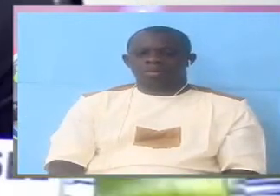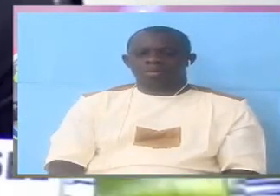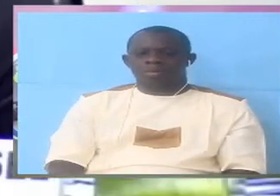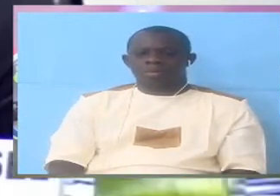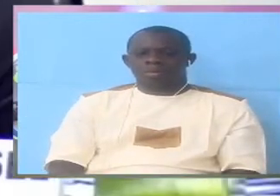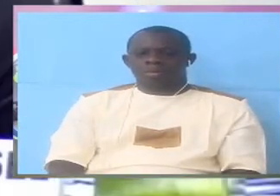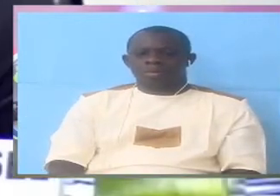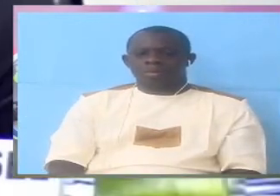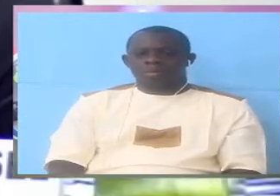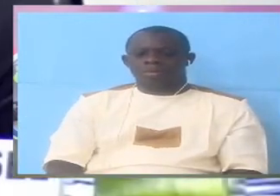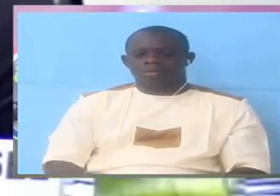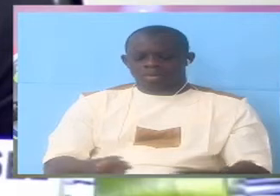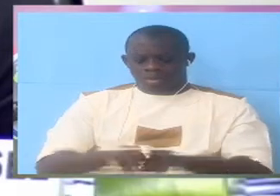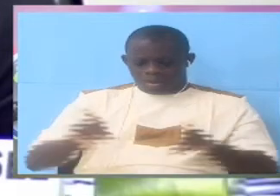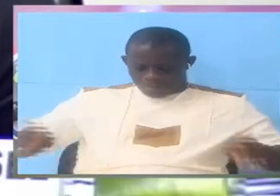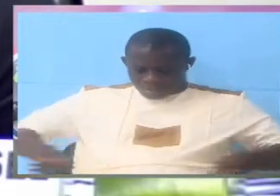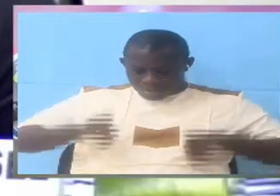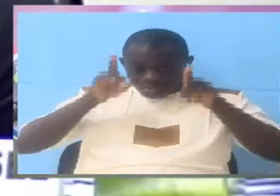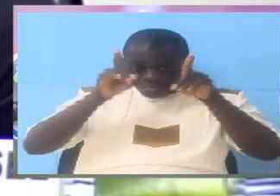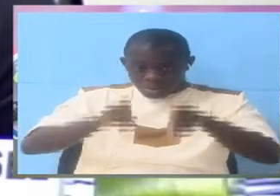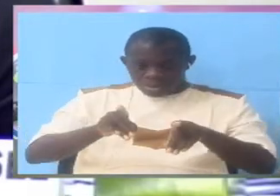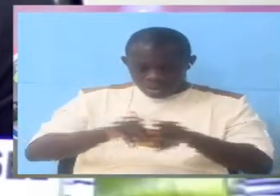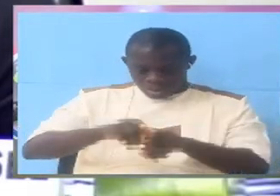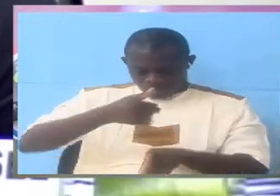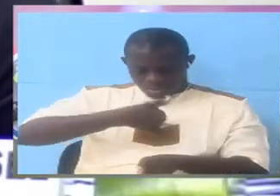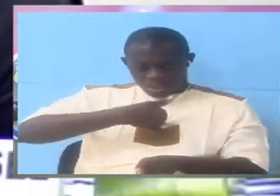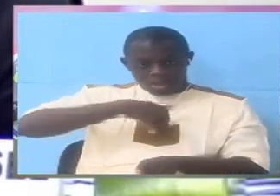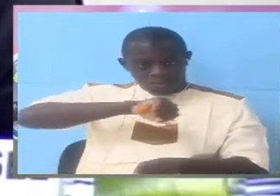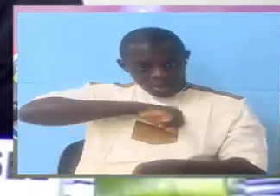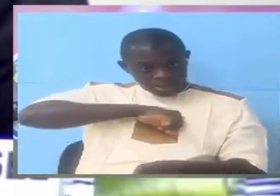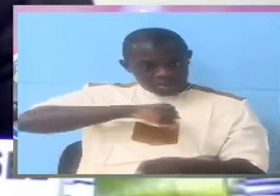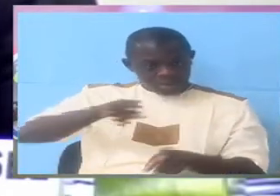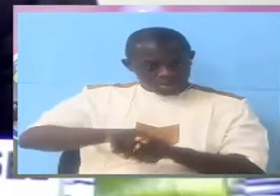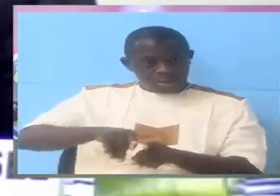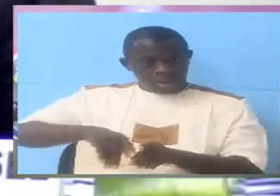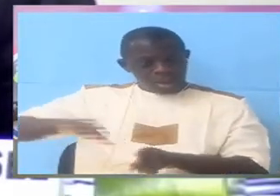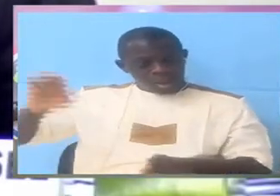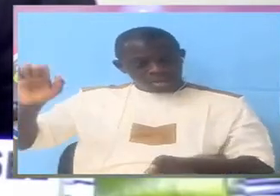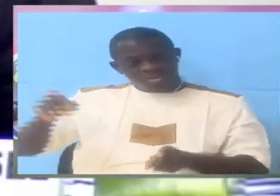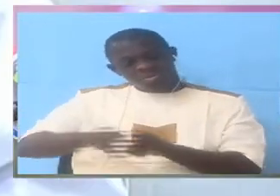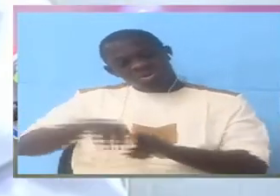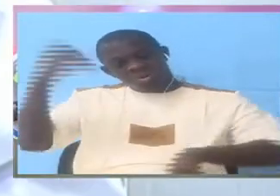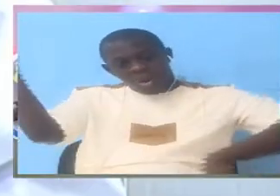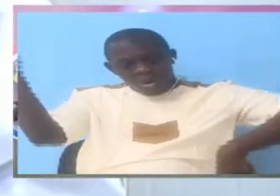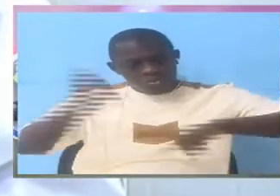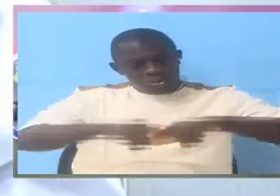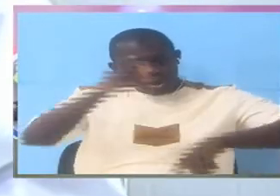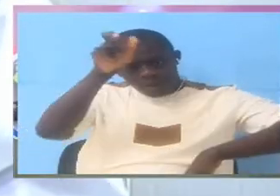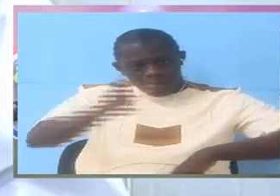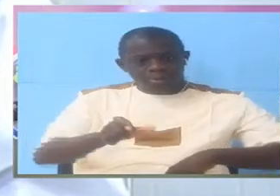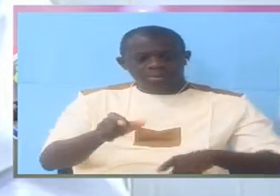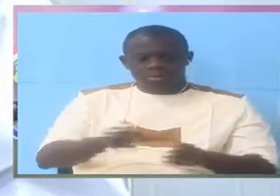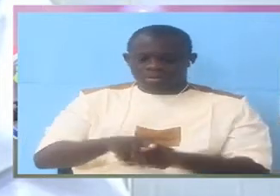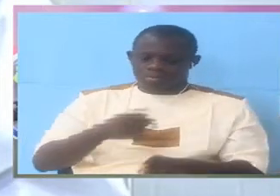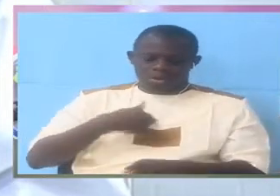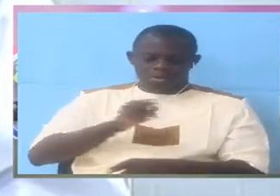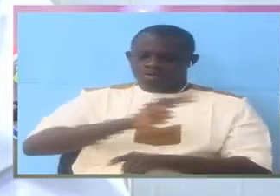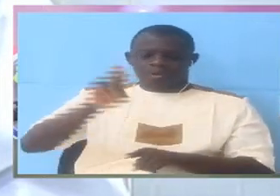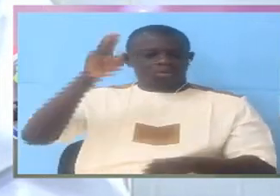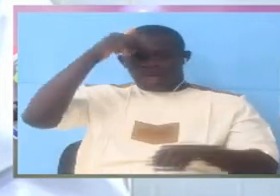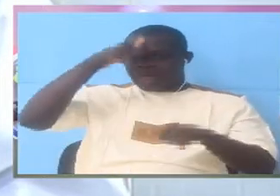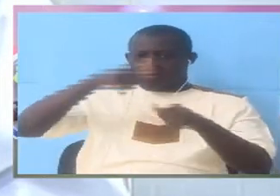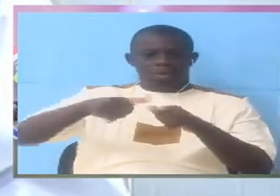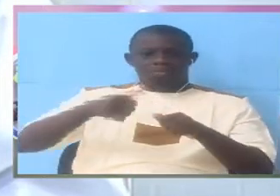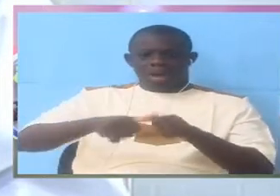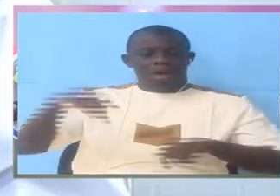I physically hitting somebody? Yeah. I said no. You said you did not remember. I can't recall hitting anybody.